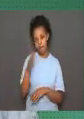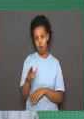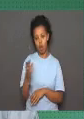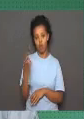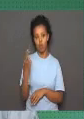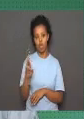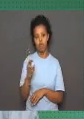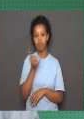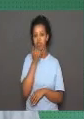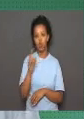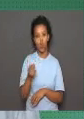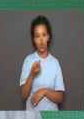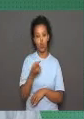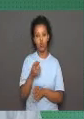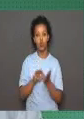chromosomes.